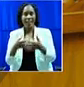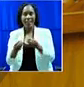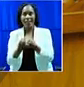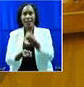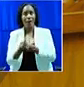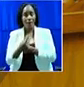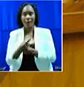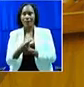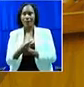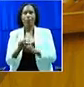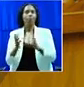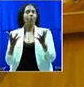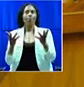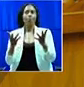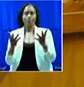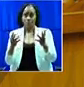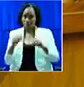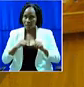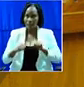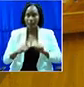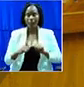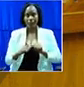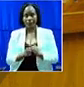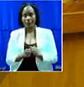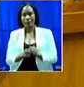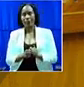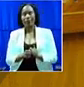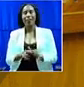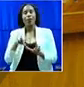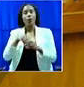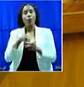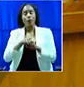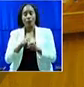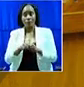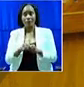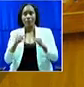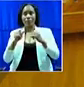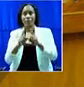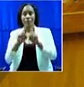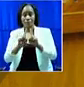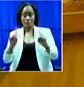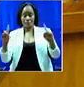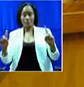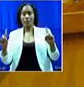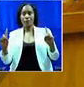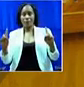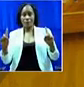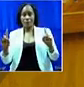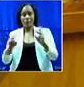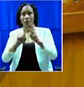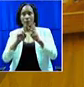our prevention efforts, including social distancing and observing health protocols, we